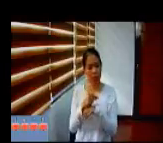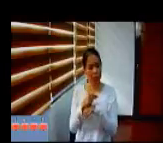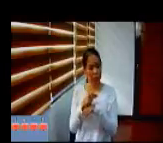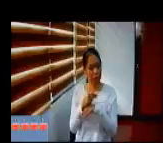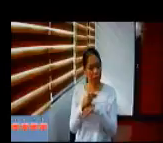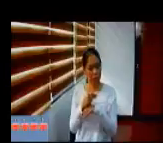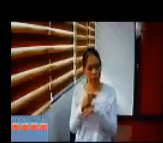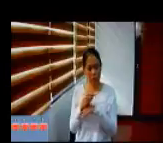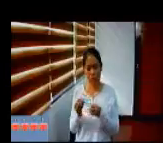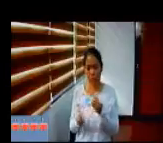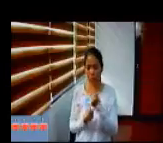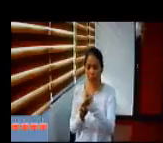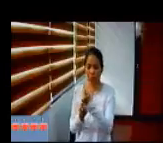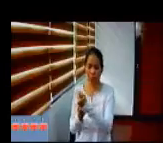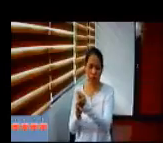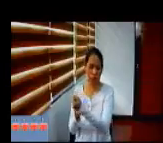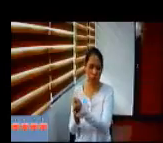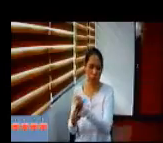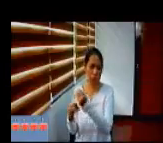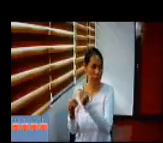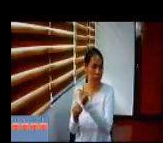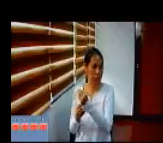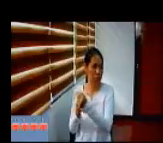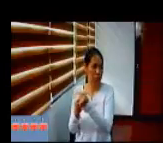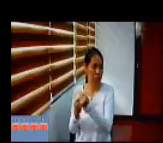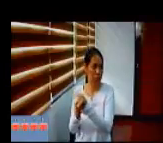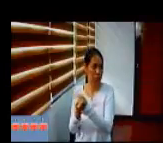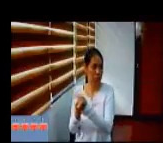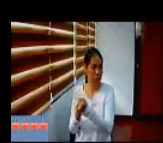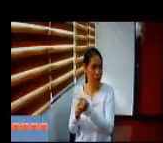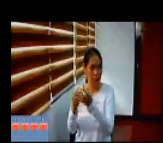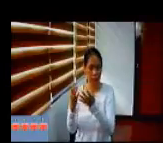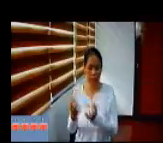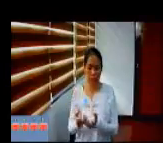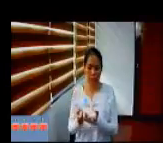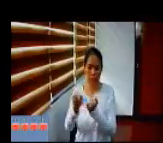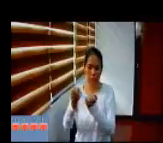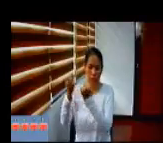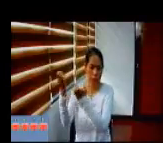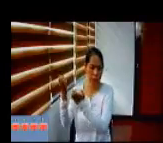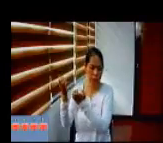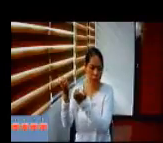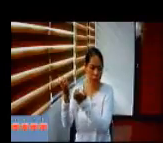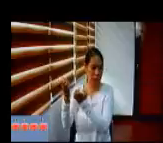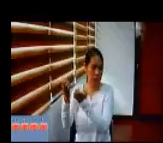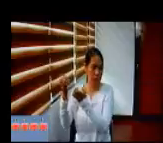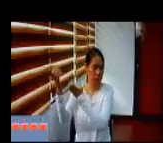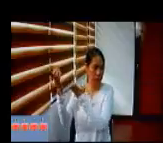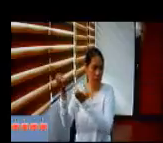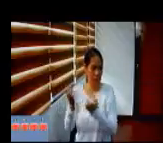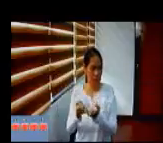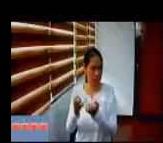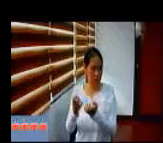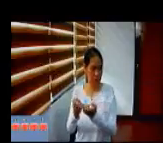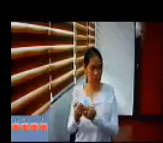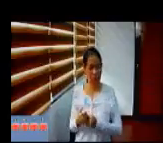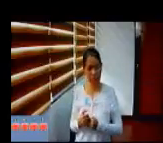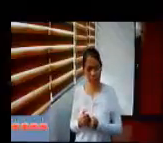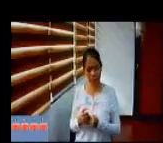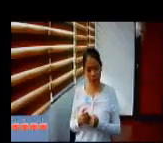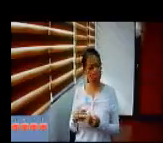subsidies. Anywhere from production subsidies to export and marketing subsidies. We don't provide those. They're